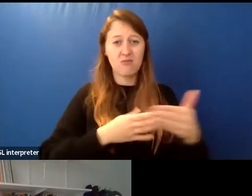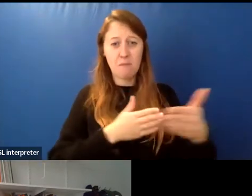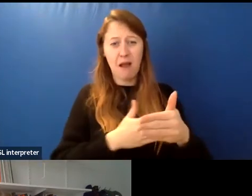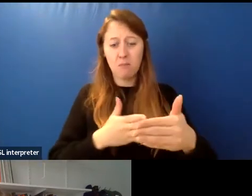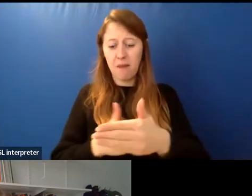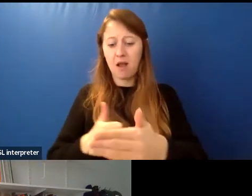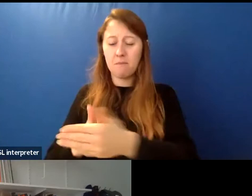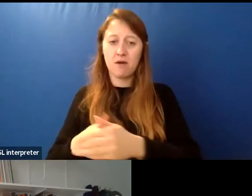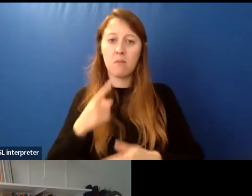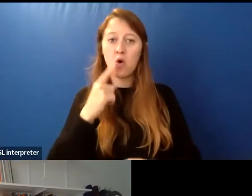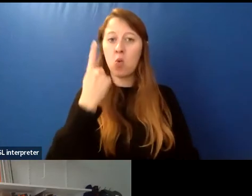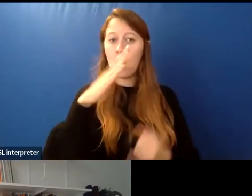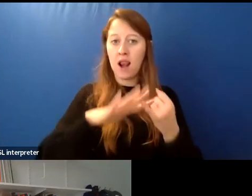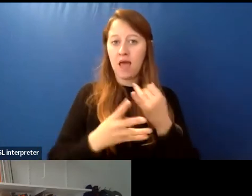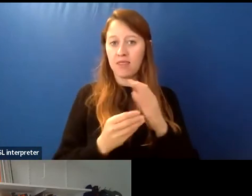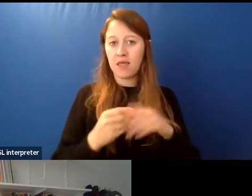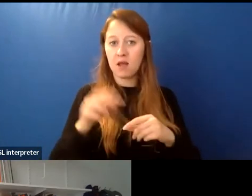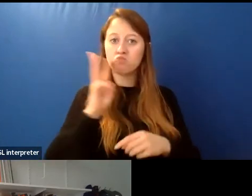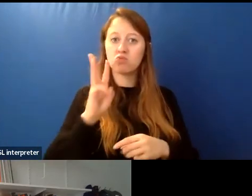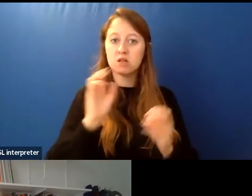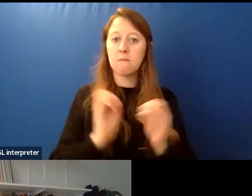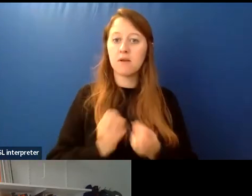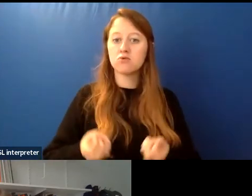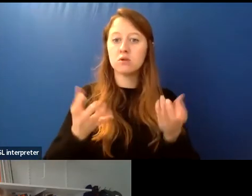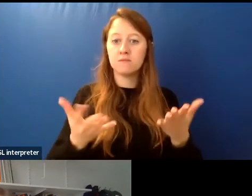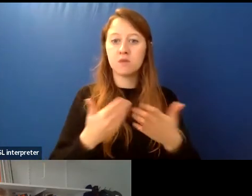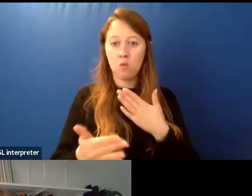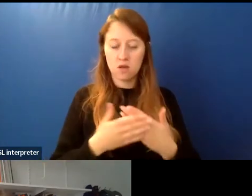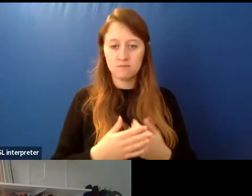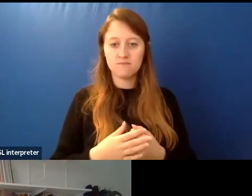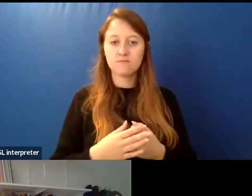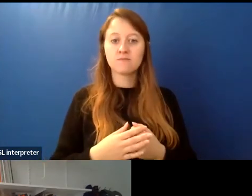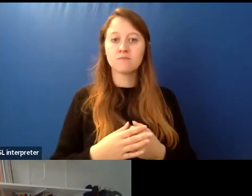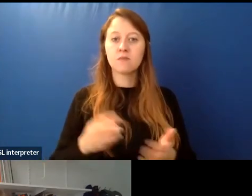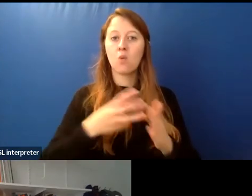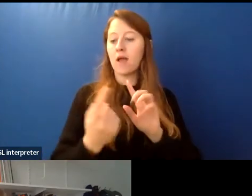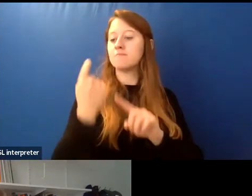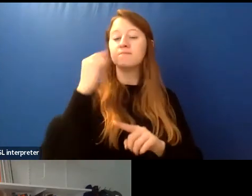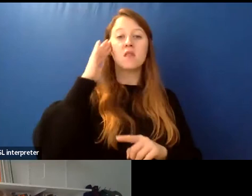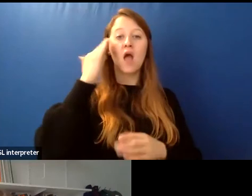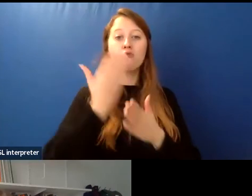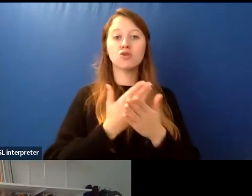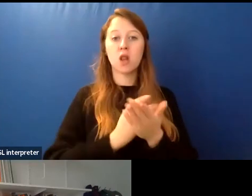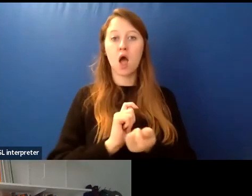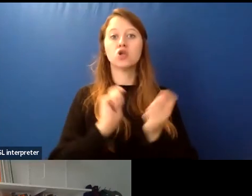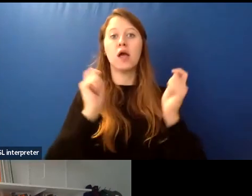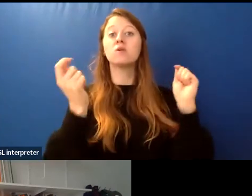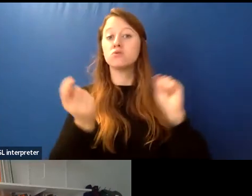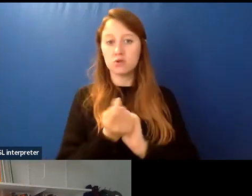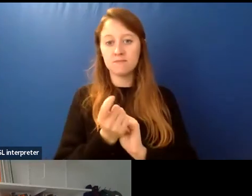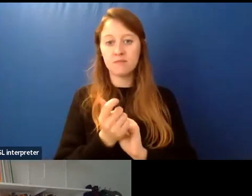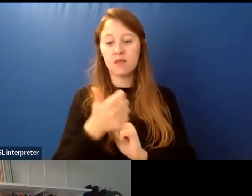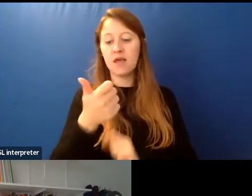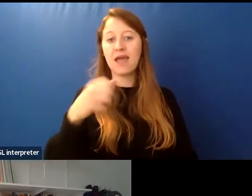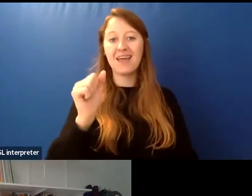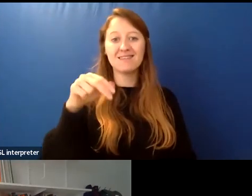Just the last thing I want to mention is that when the Irish law changed, ASN did some research about the